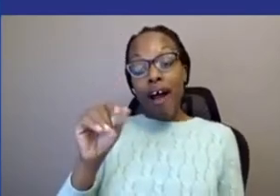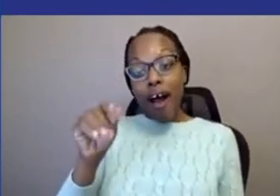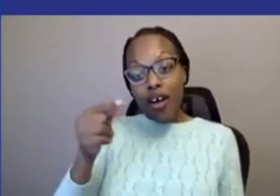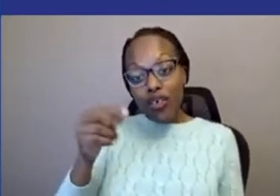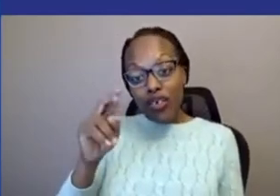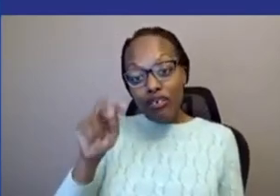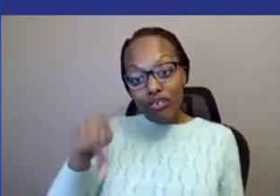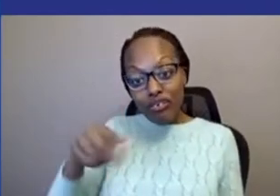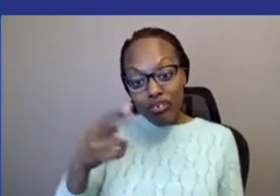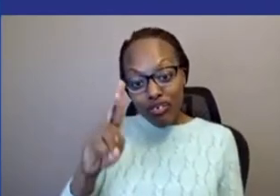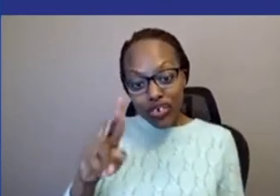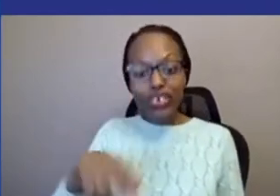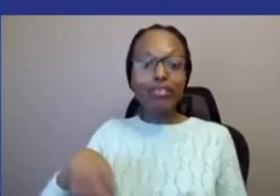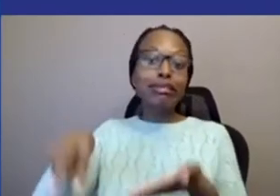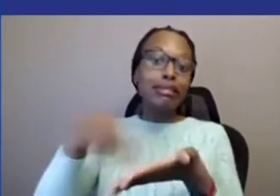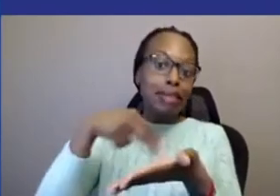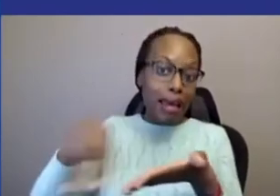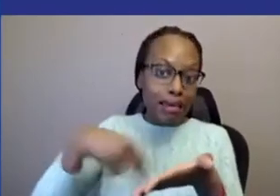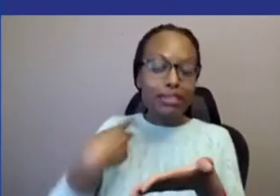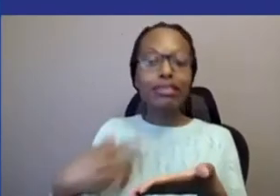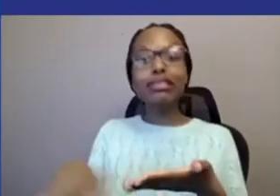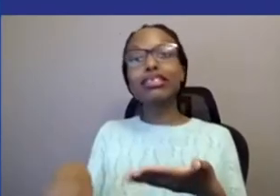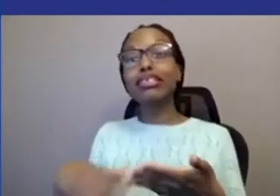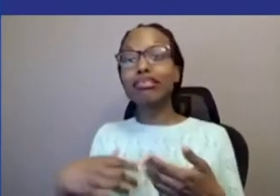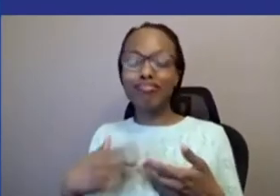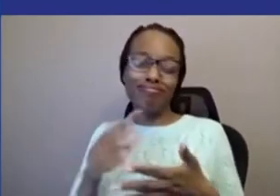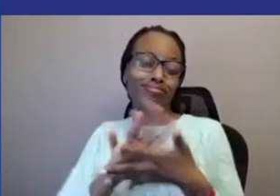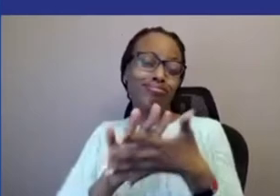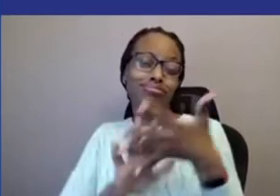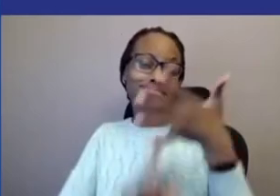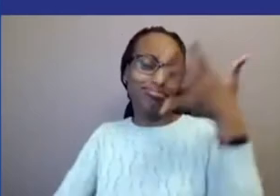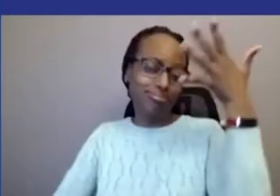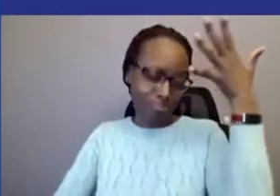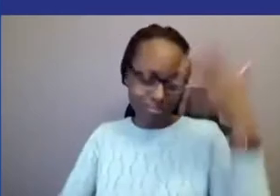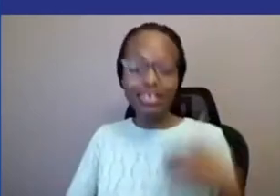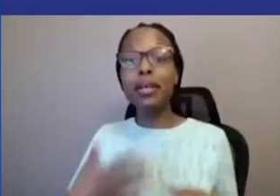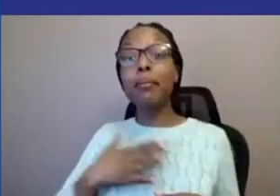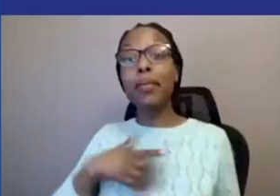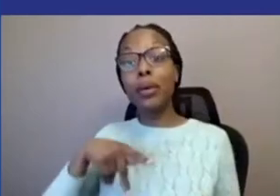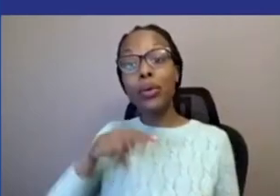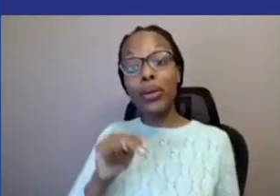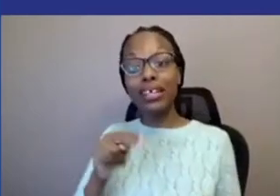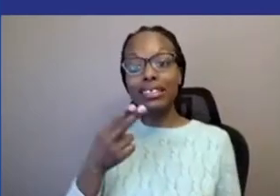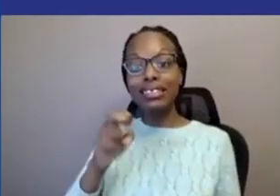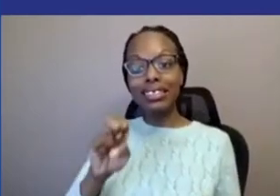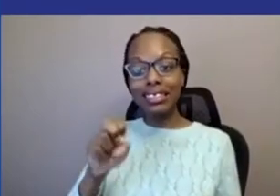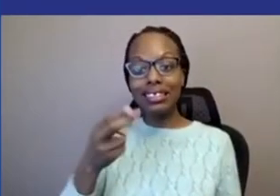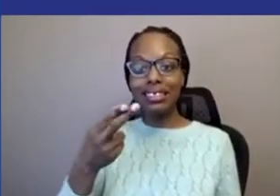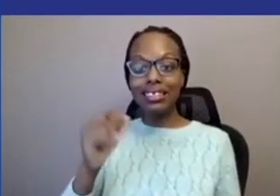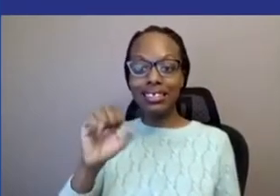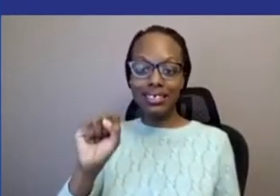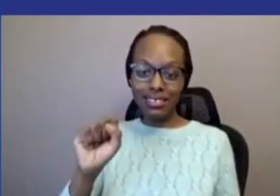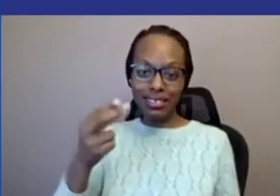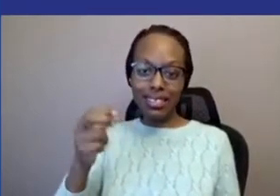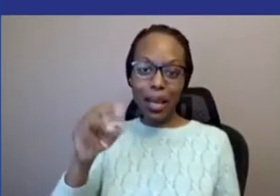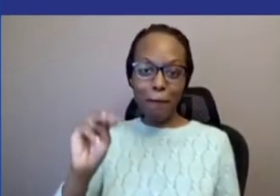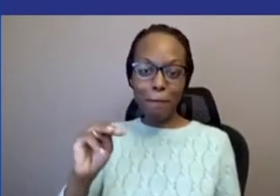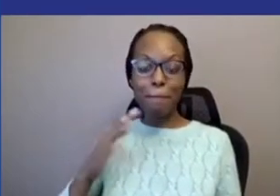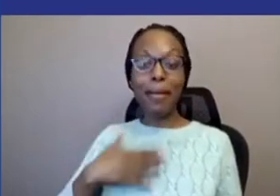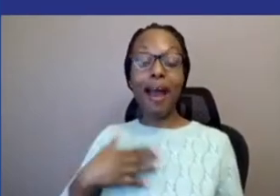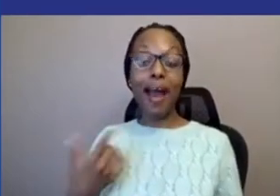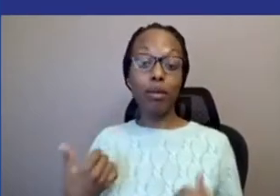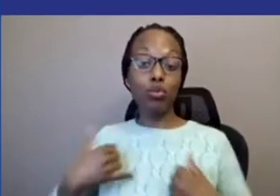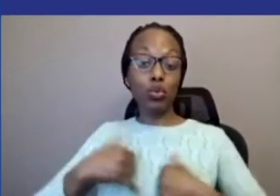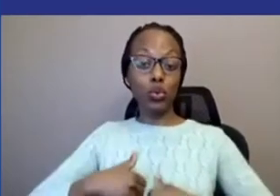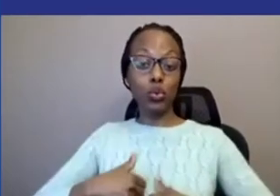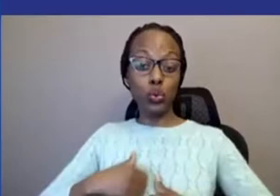My preferred pronouns are he, him, and his. I am wearing a black beaded suit and white